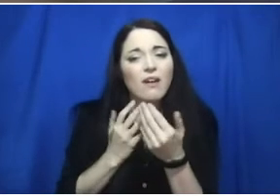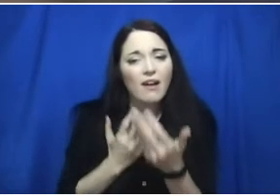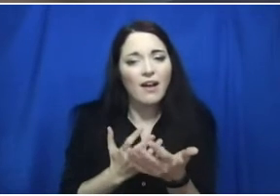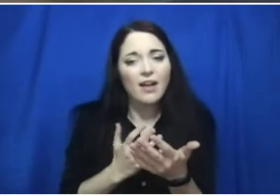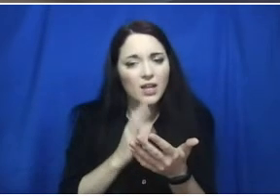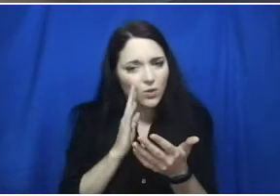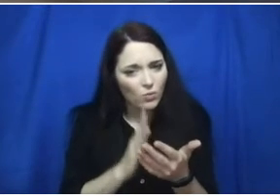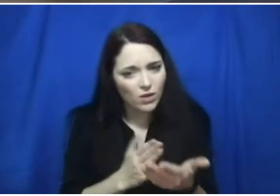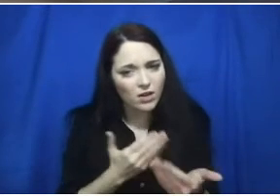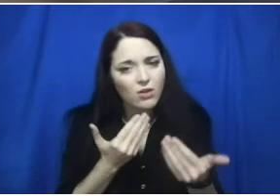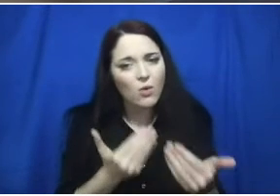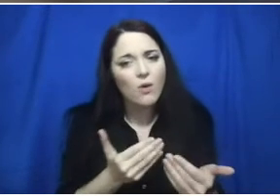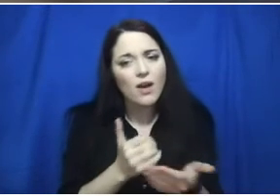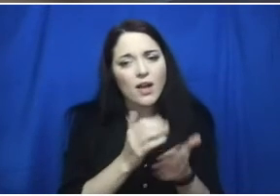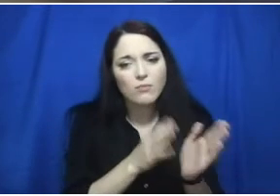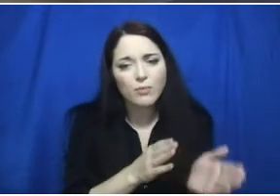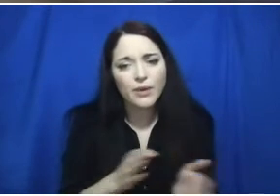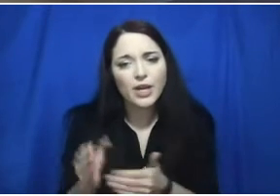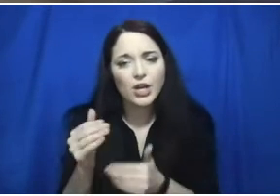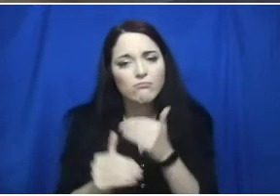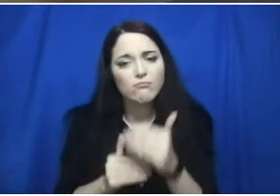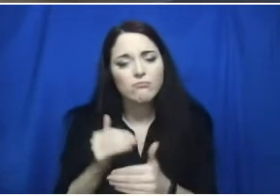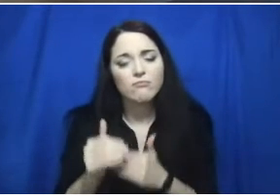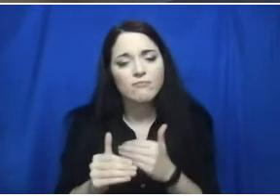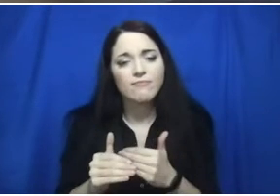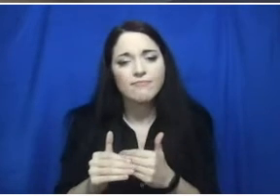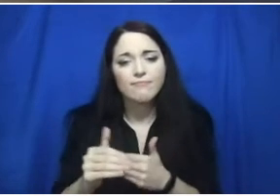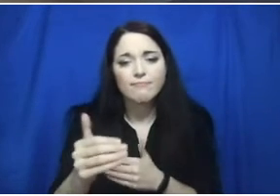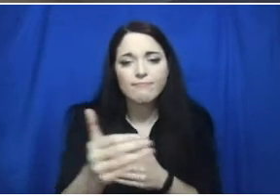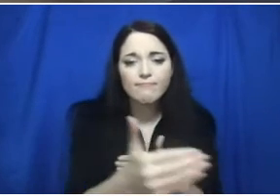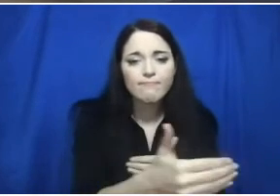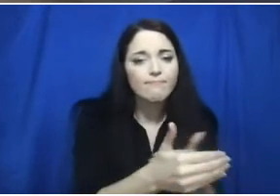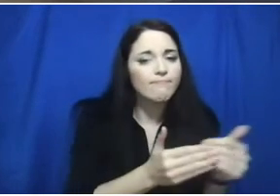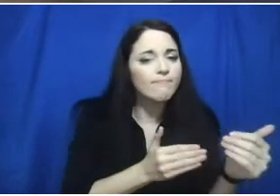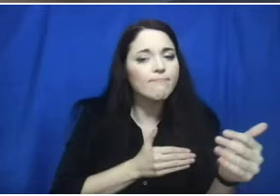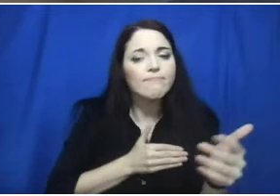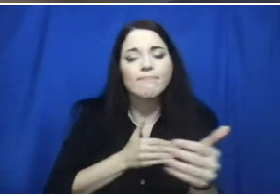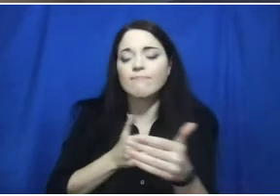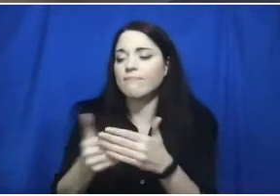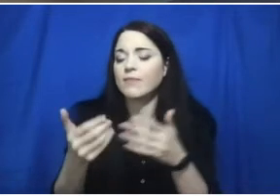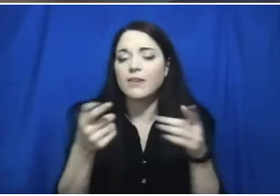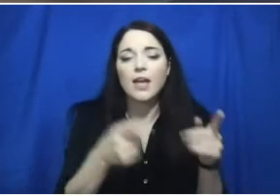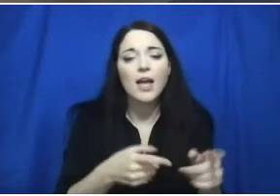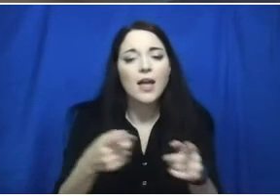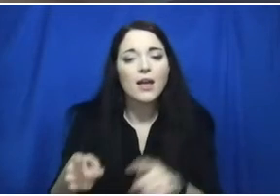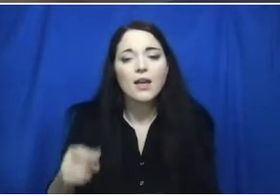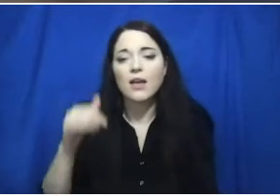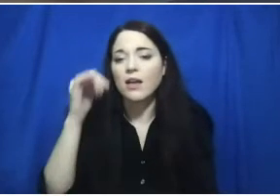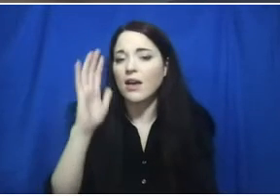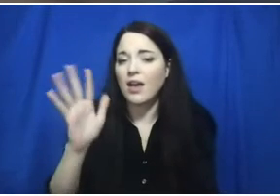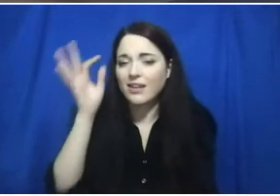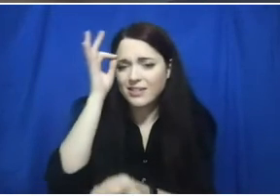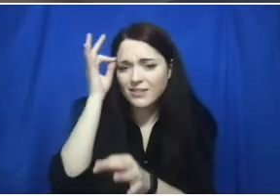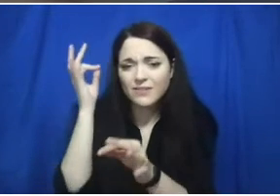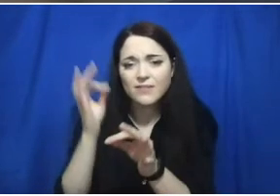provide in every change. God faithful